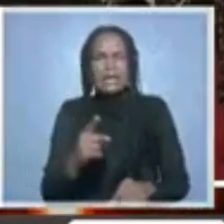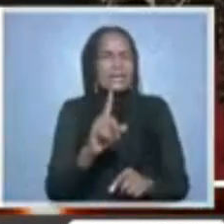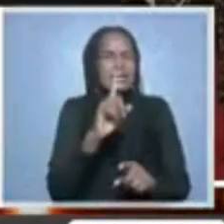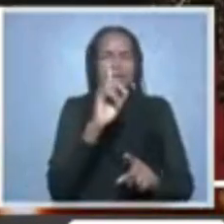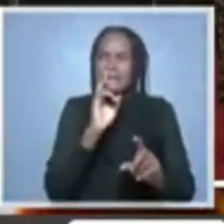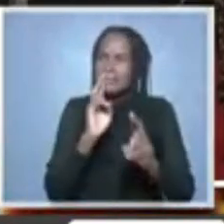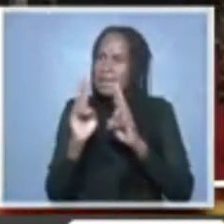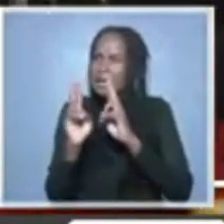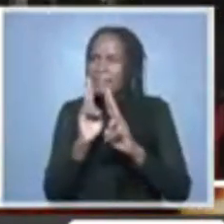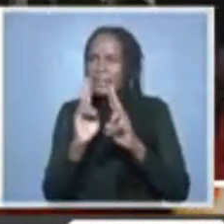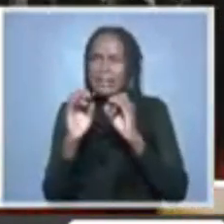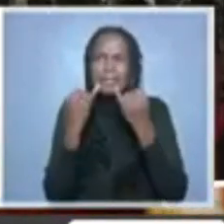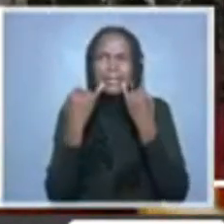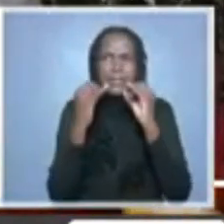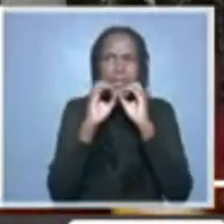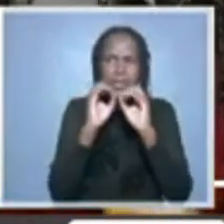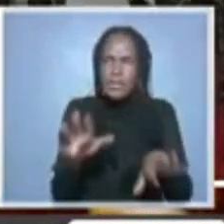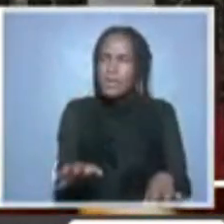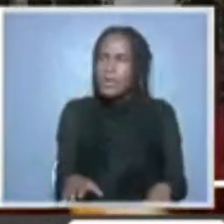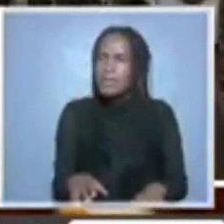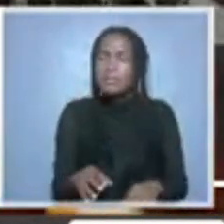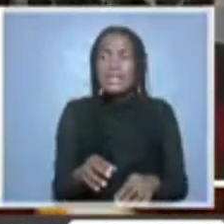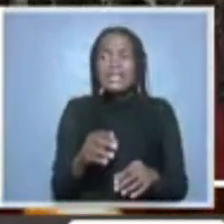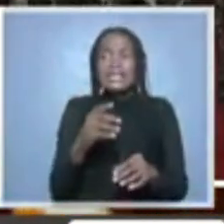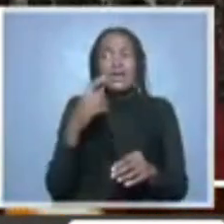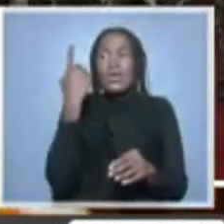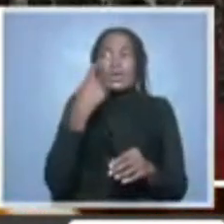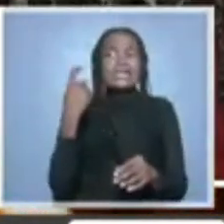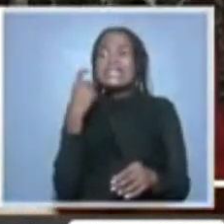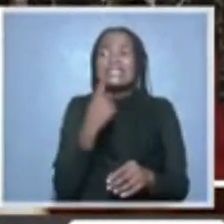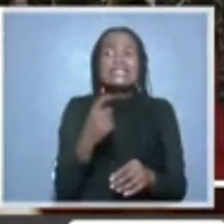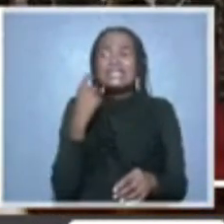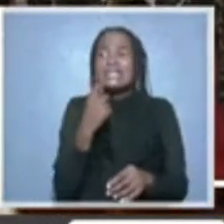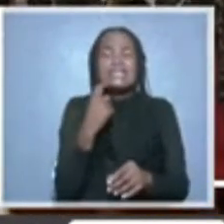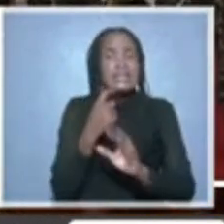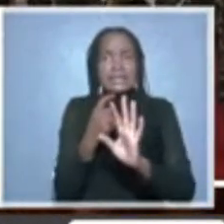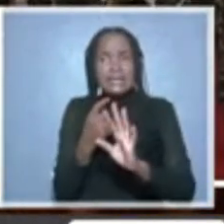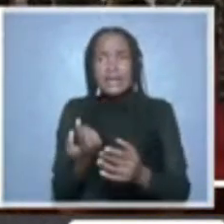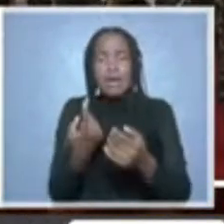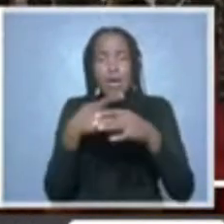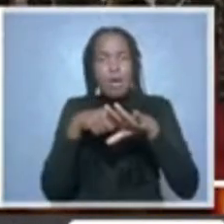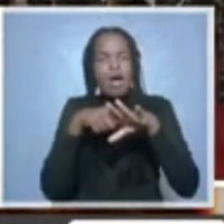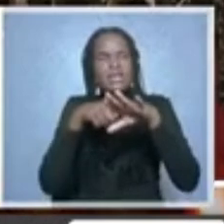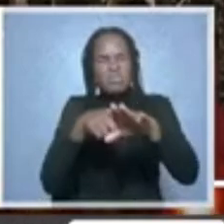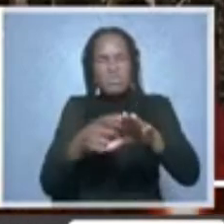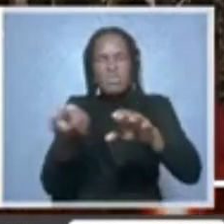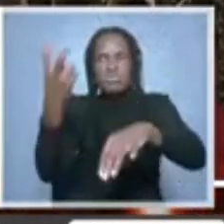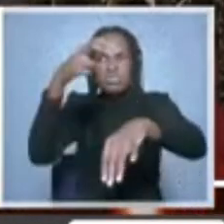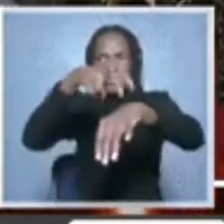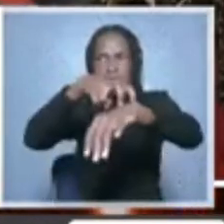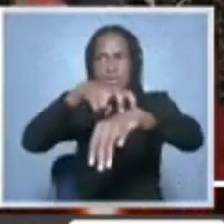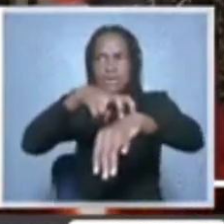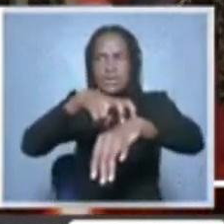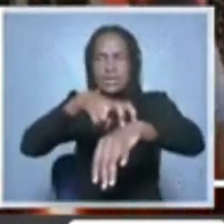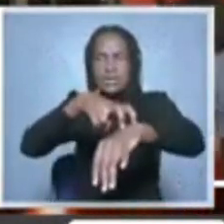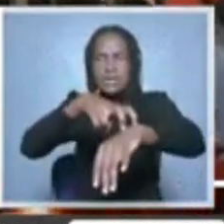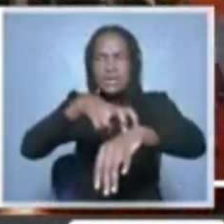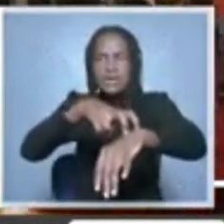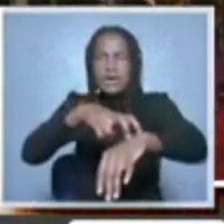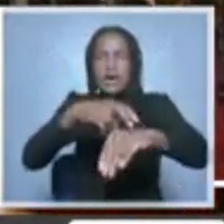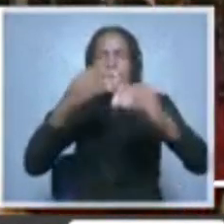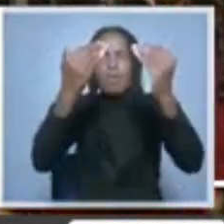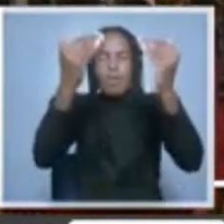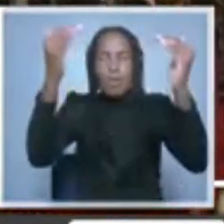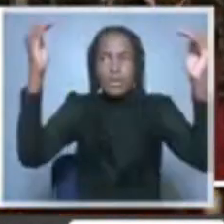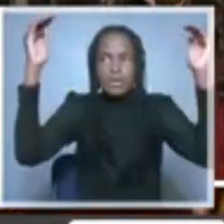for everybody. So for tomorrow at the Independence Stadium, we are as ready. We are aware what is